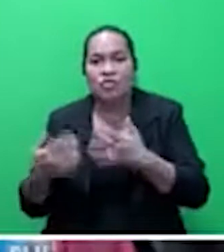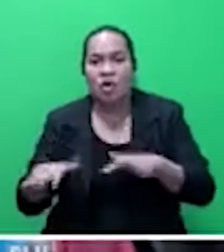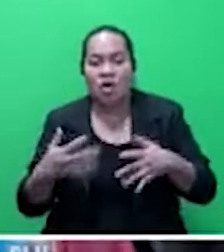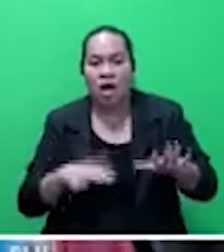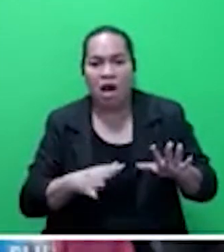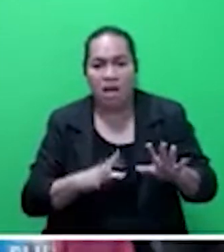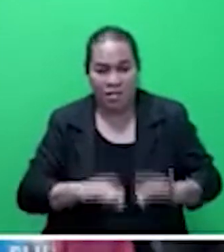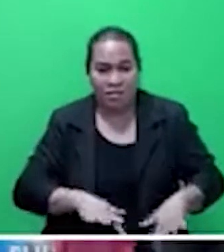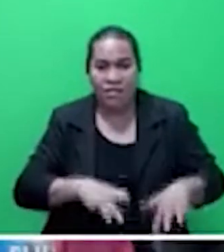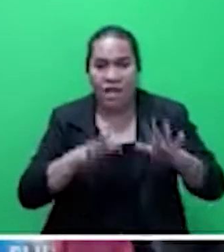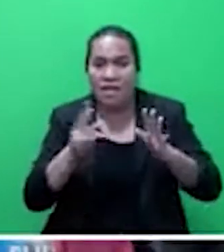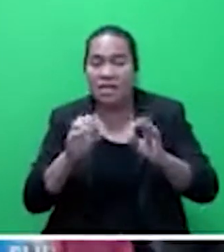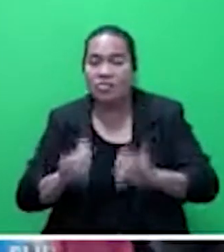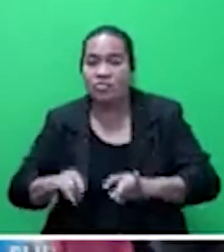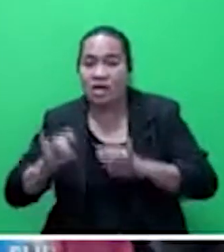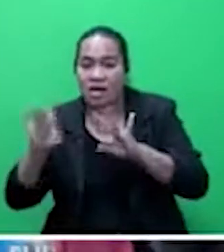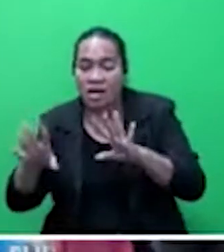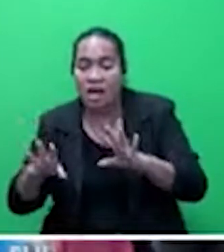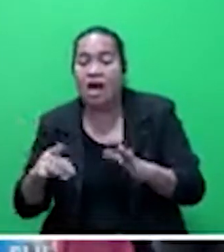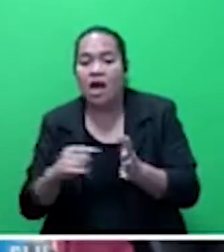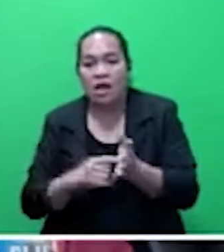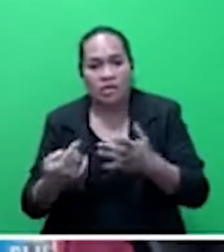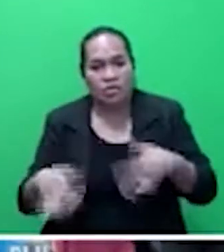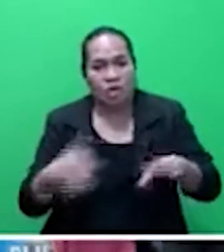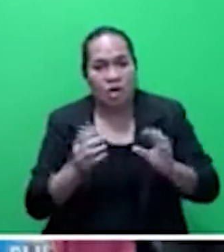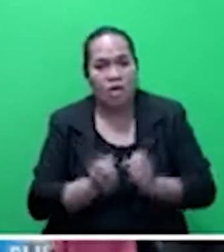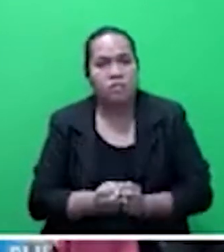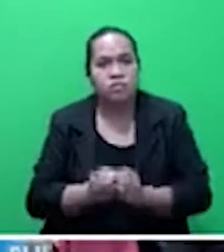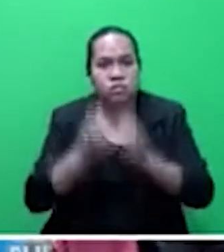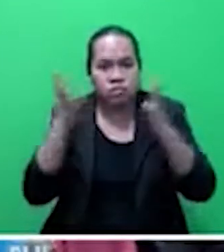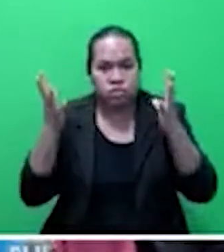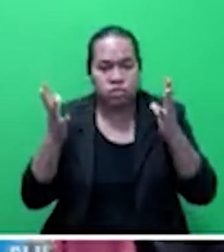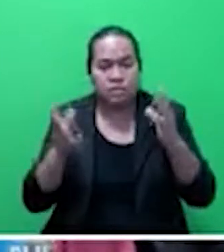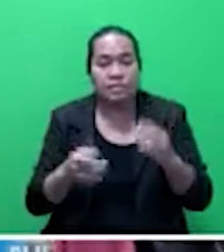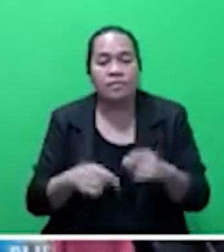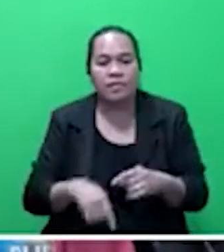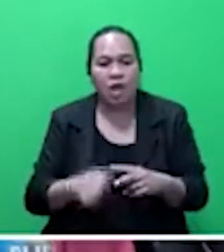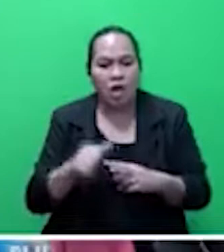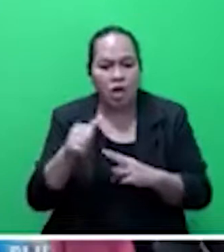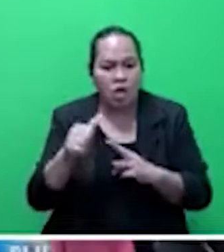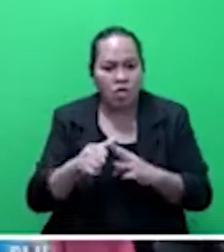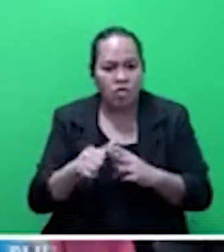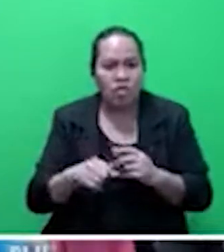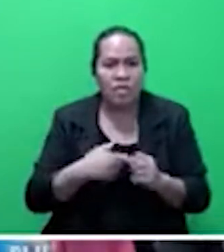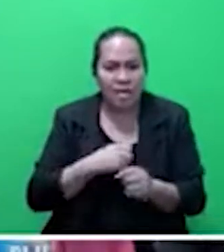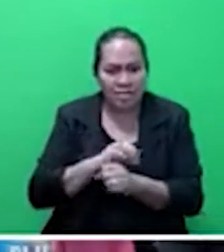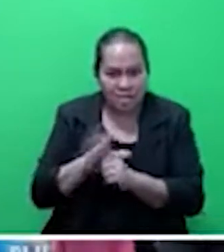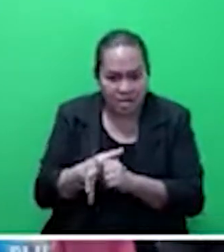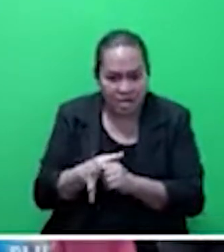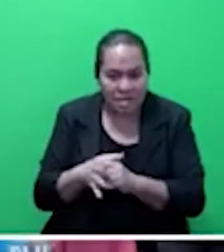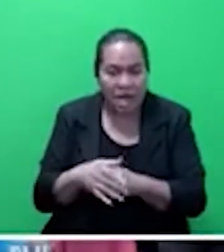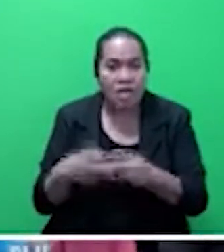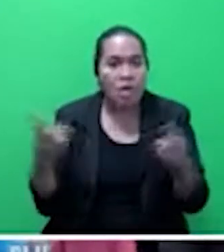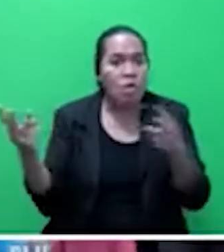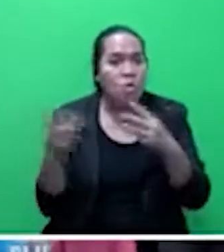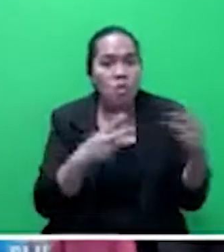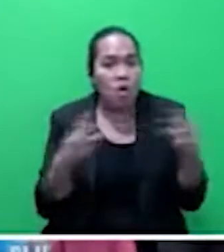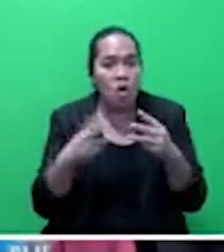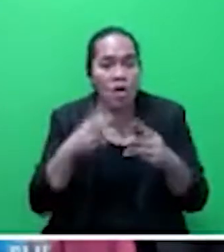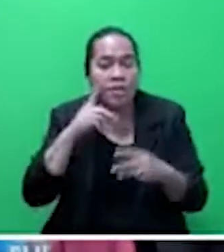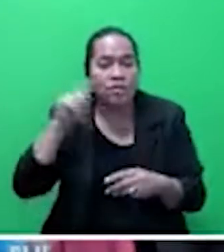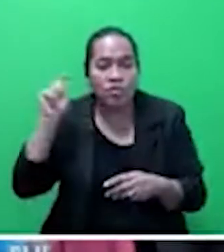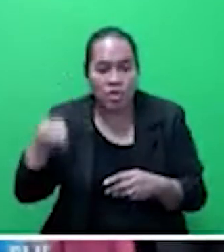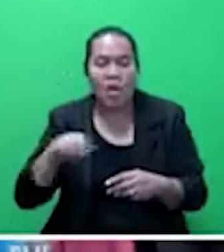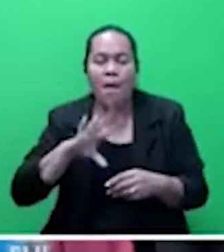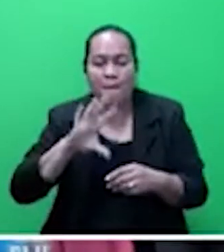compounding impact of COVID-19 crisis to the current war in Ukraine, we must come together as a